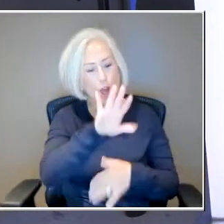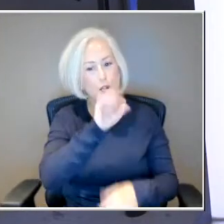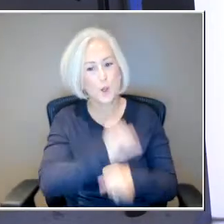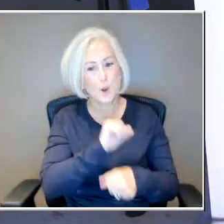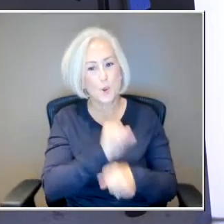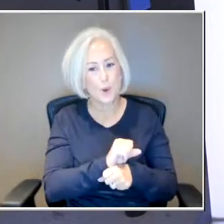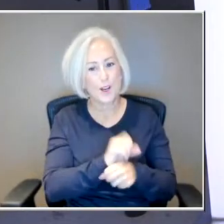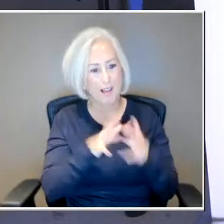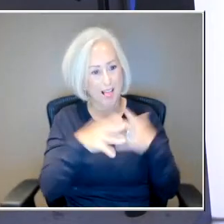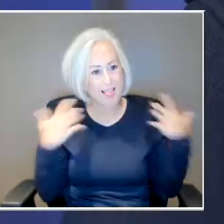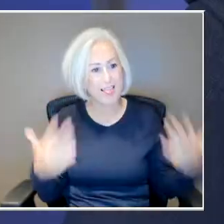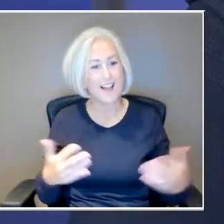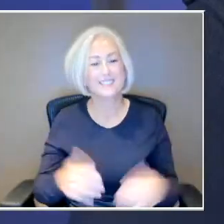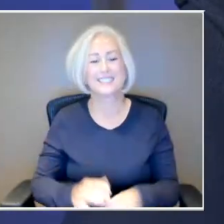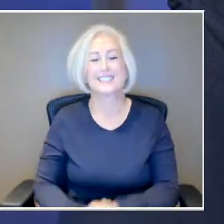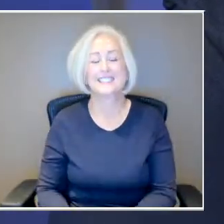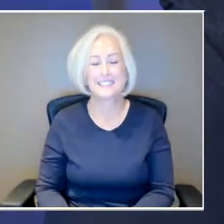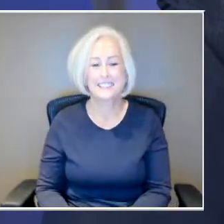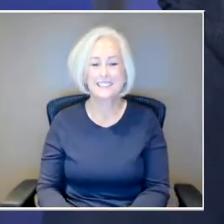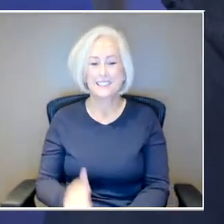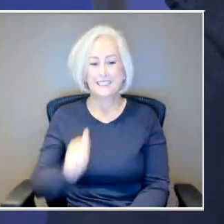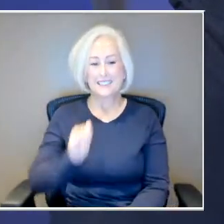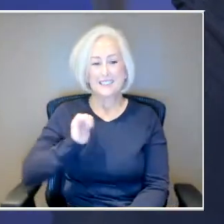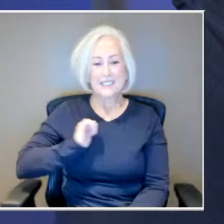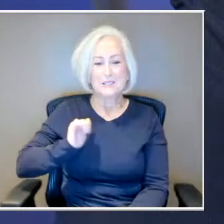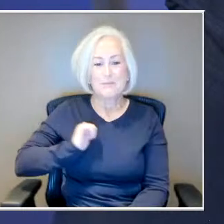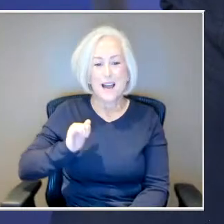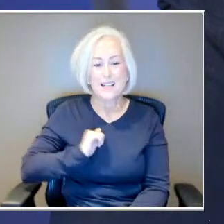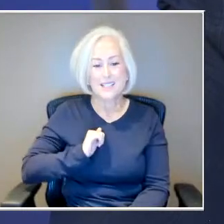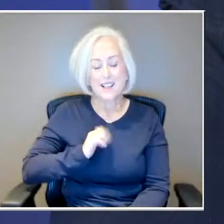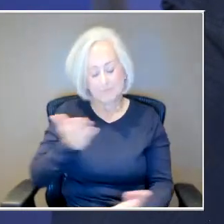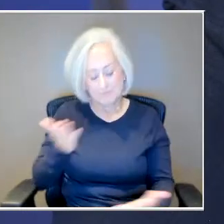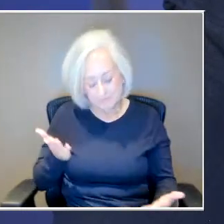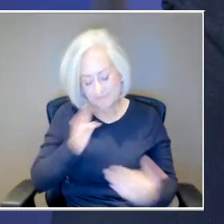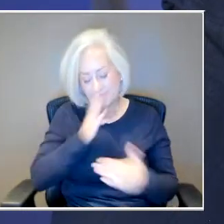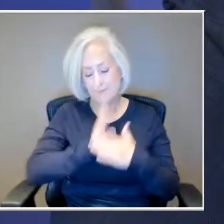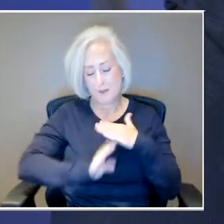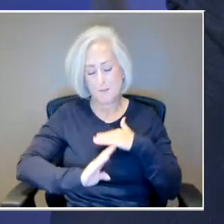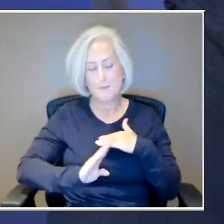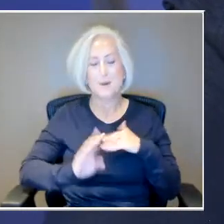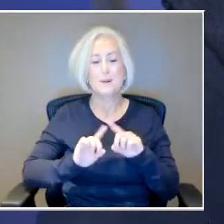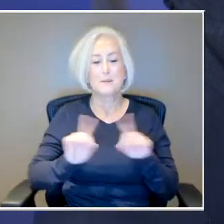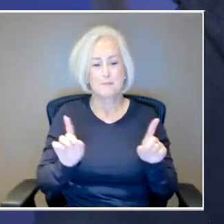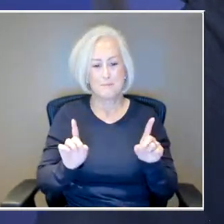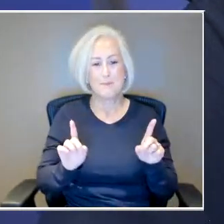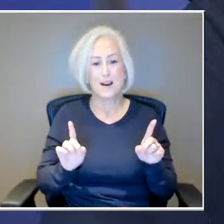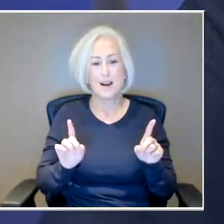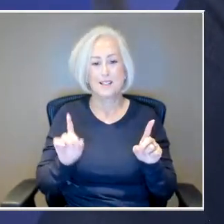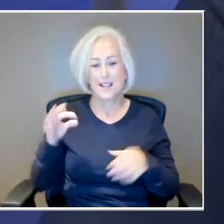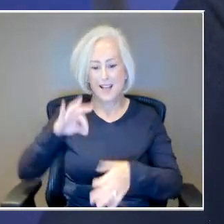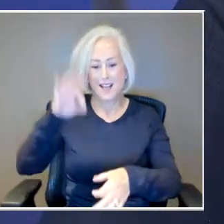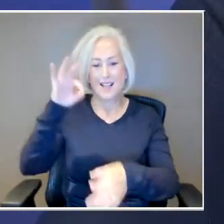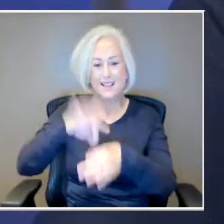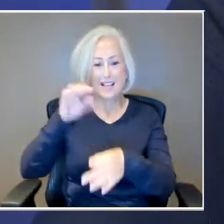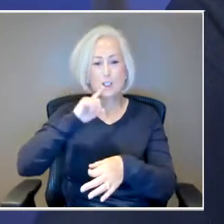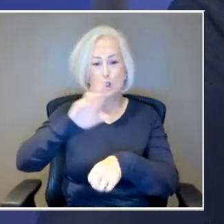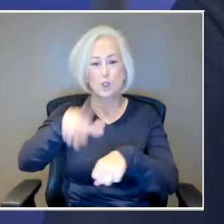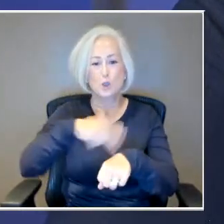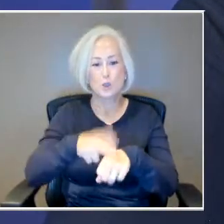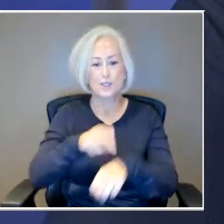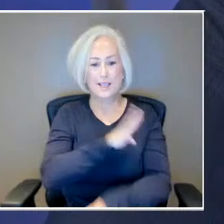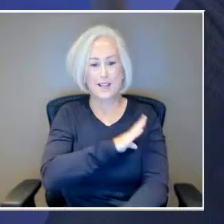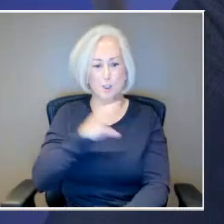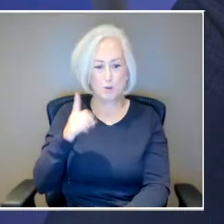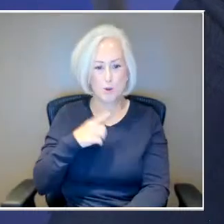lot. Well, I was, I'm humbled by it. I was elected to a member of the national board, ultimately, of Leukemia